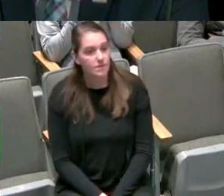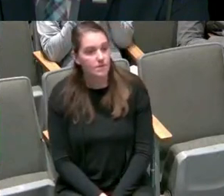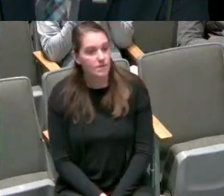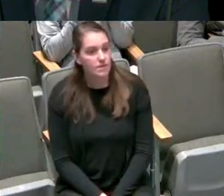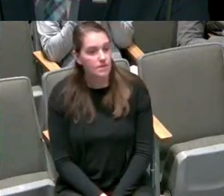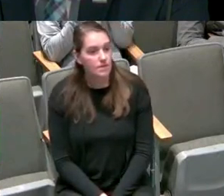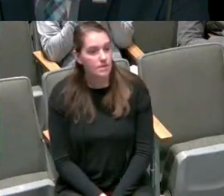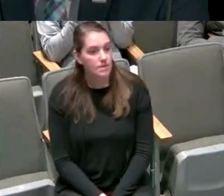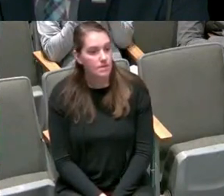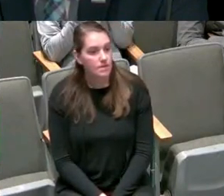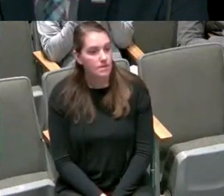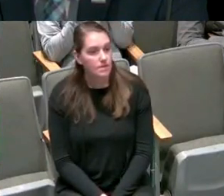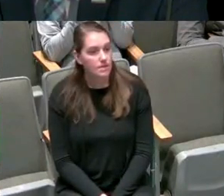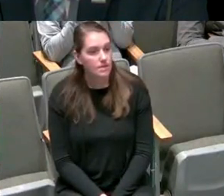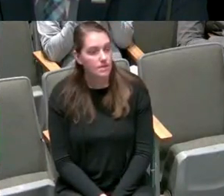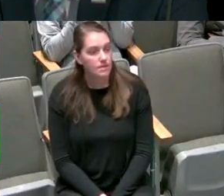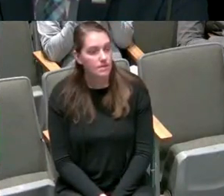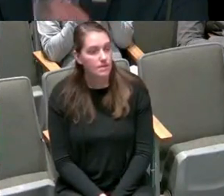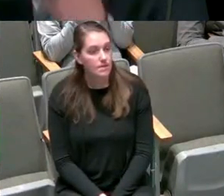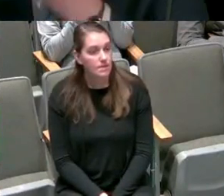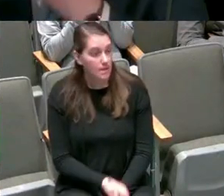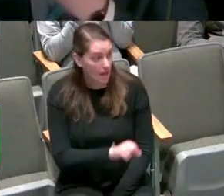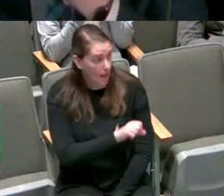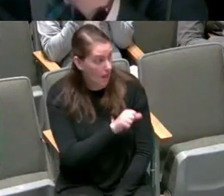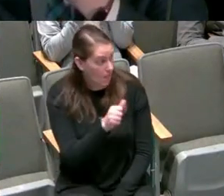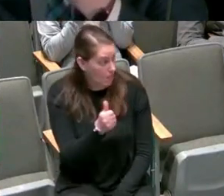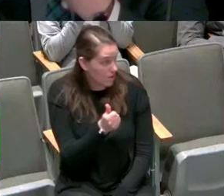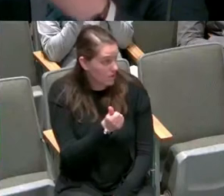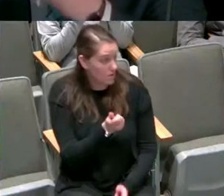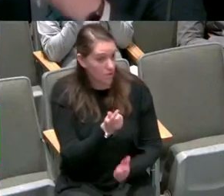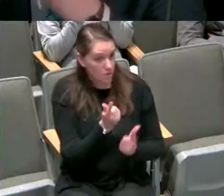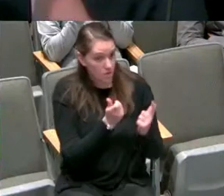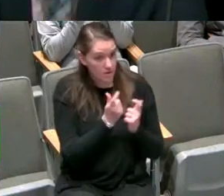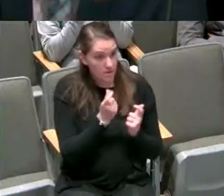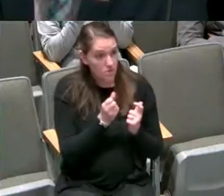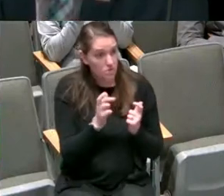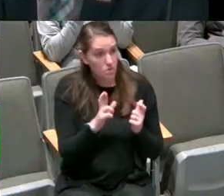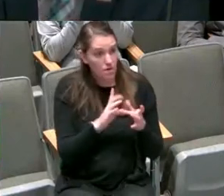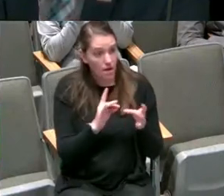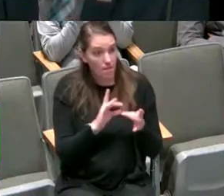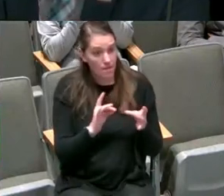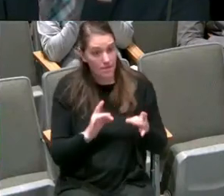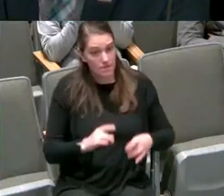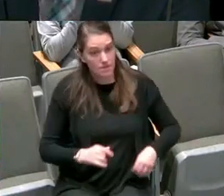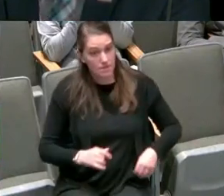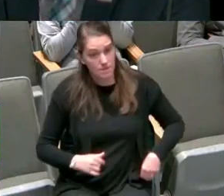okay any other questions or comments